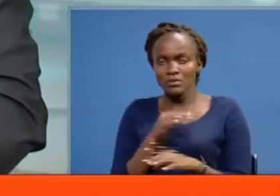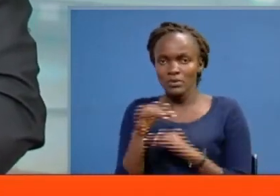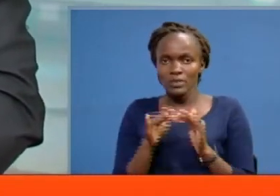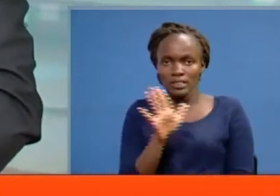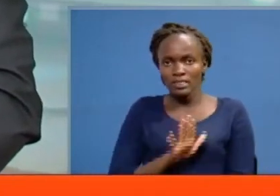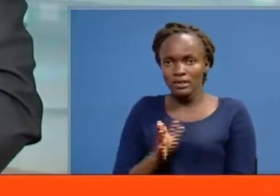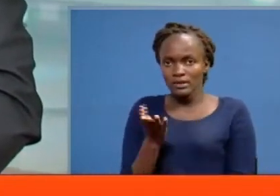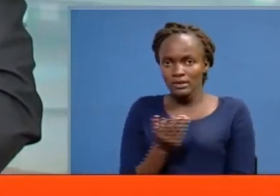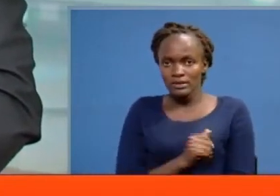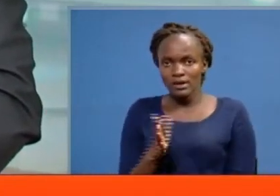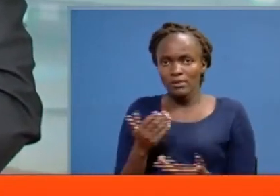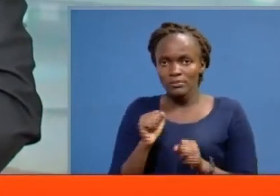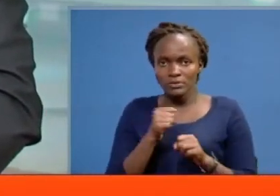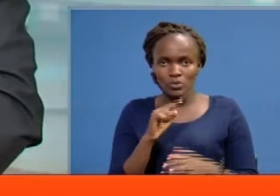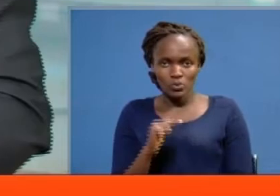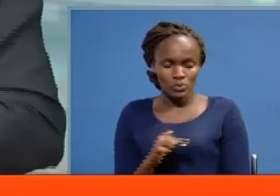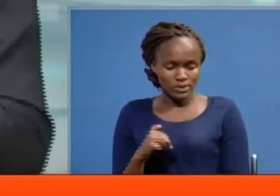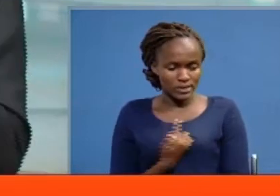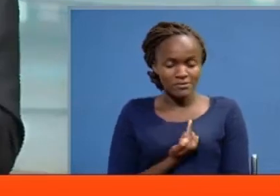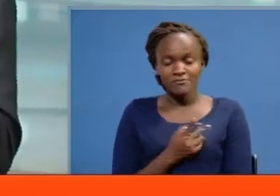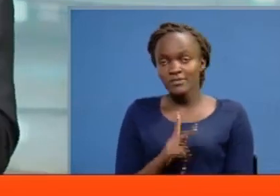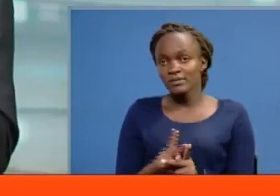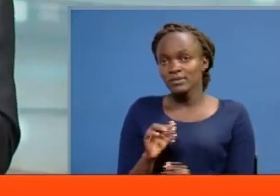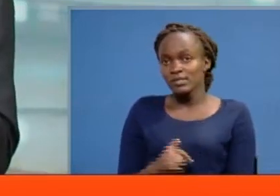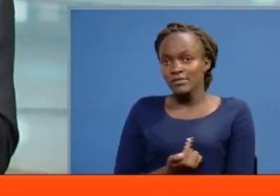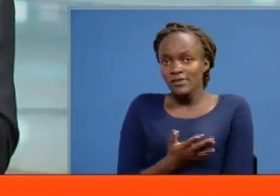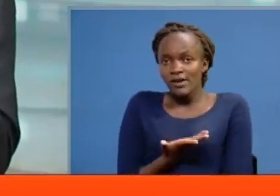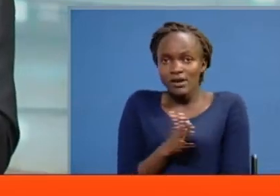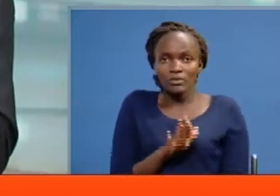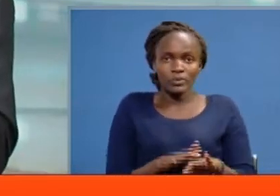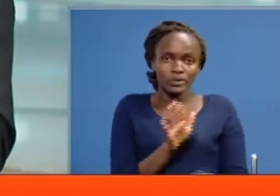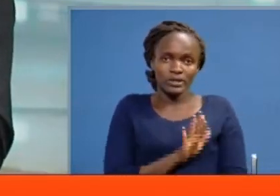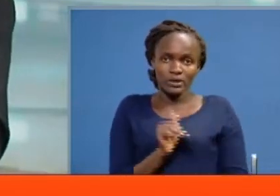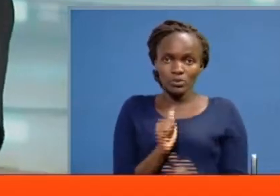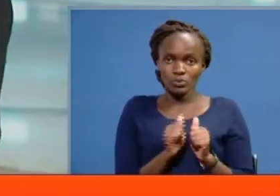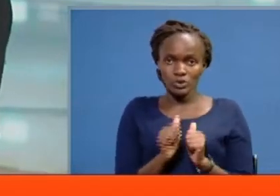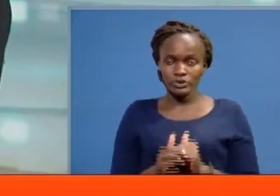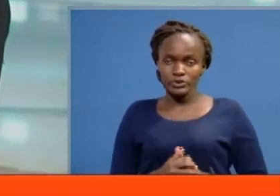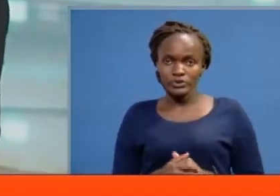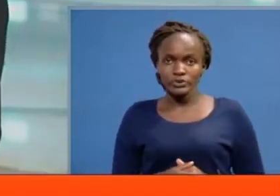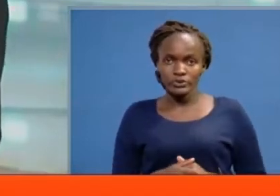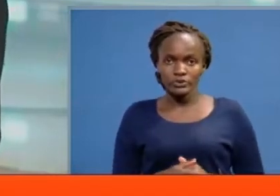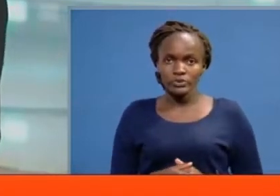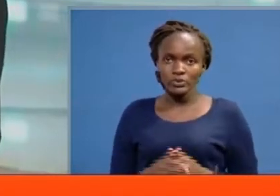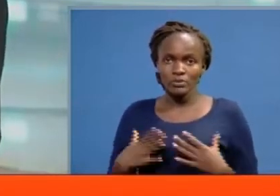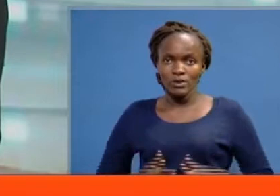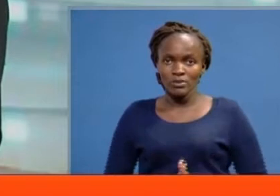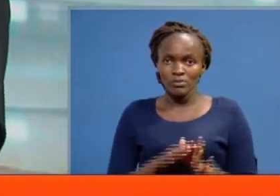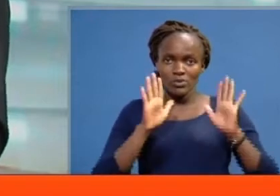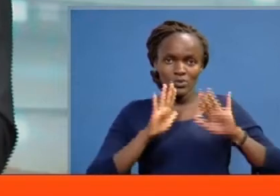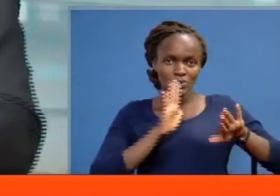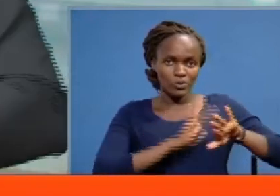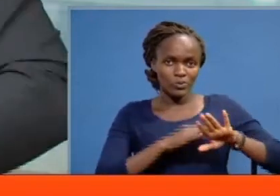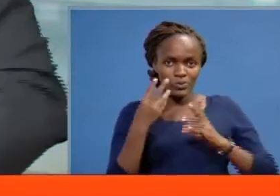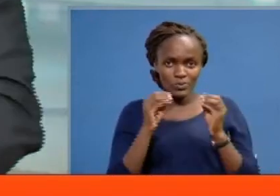corners. How can one put themselves in a good place where viable people can see them,